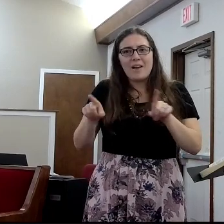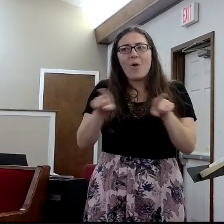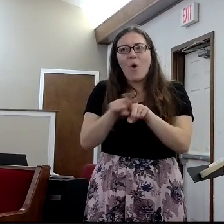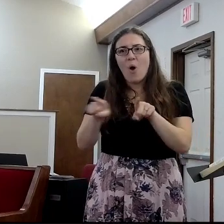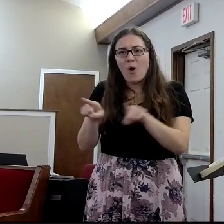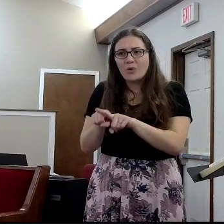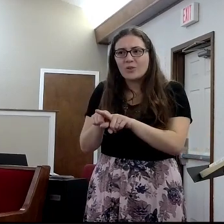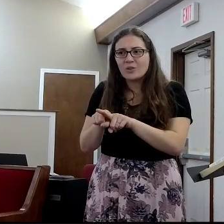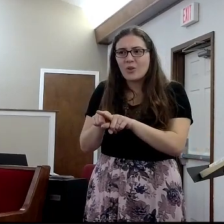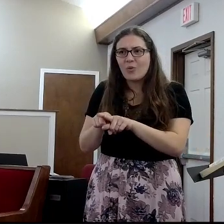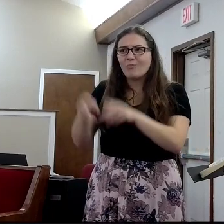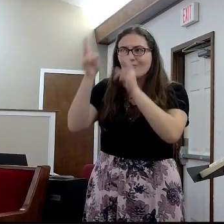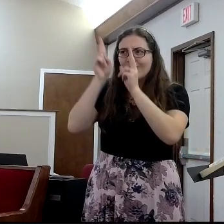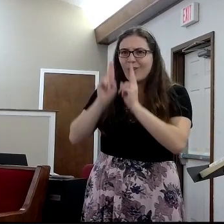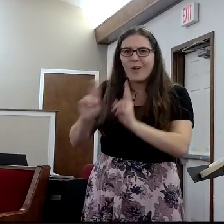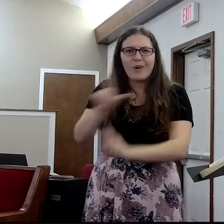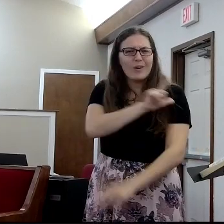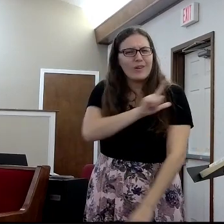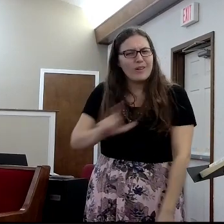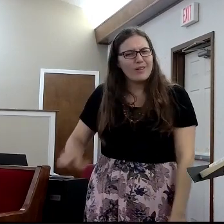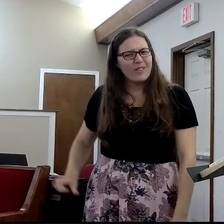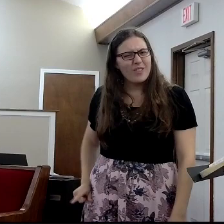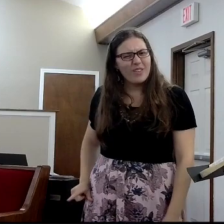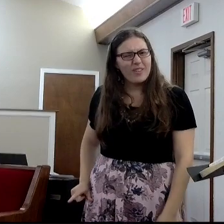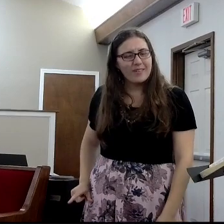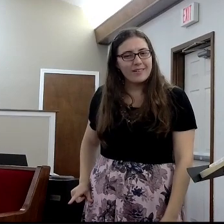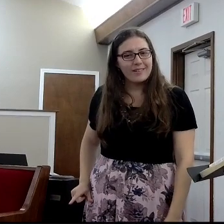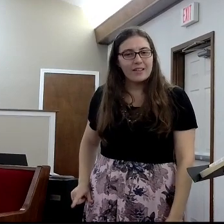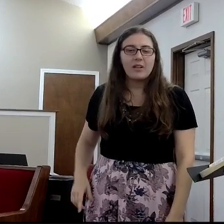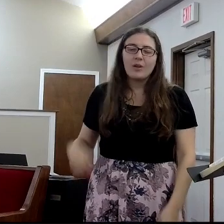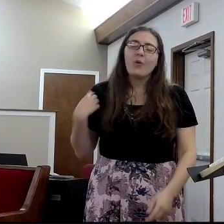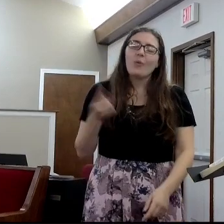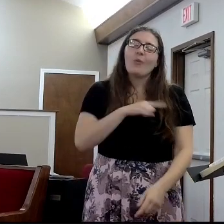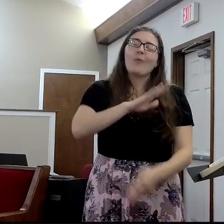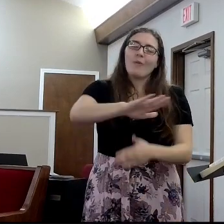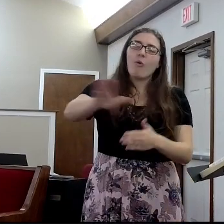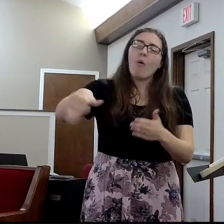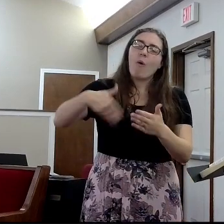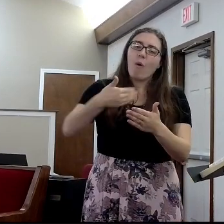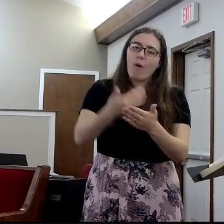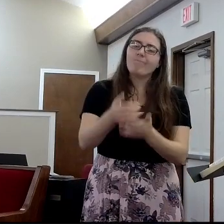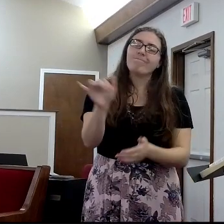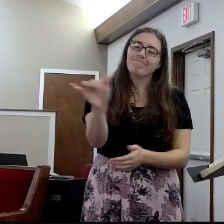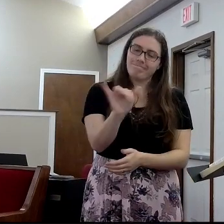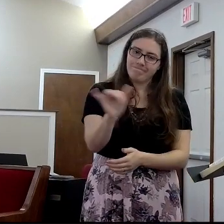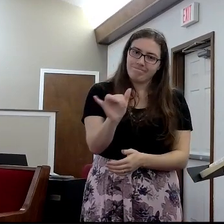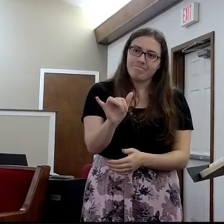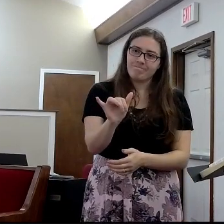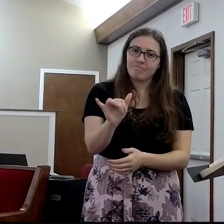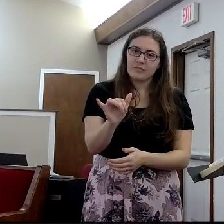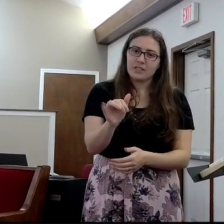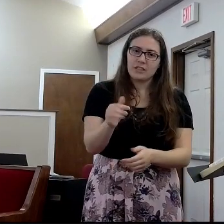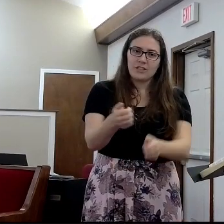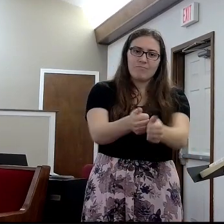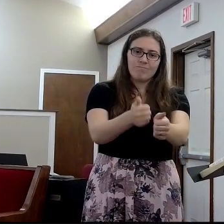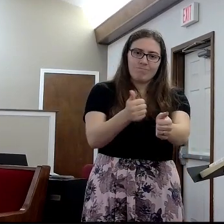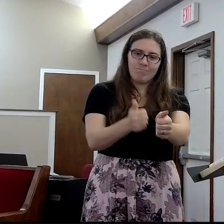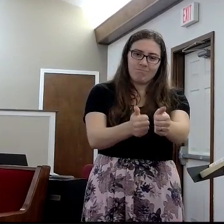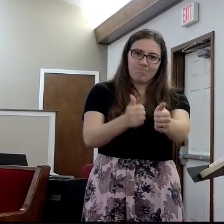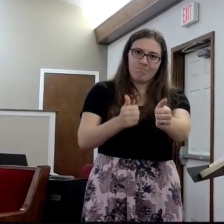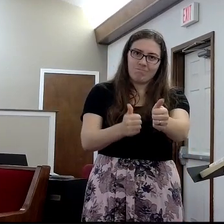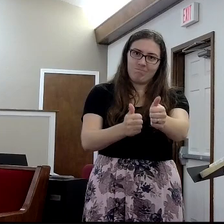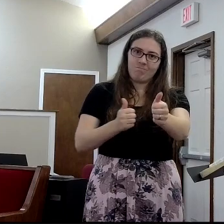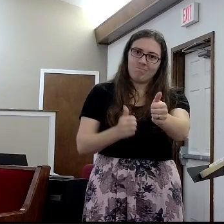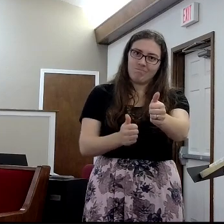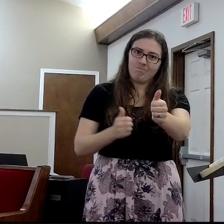And before we judge Jonah for running from the Lord, we've all been there, right? We've all been backslidden at some point. If